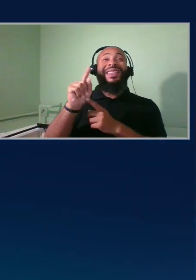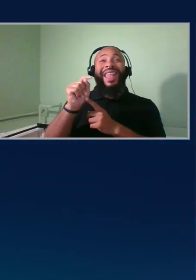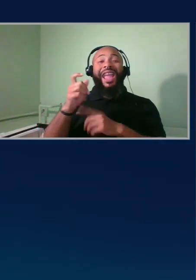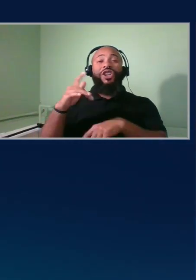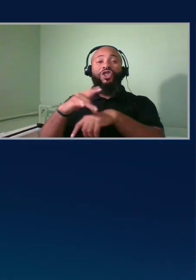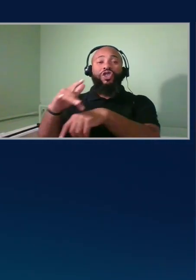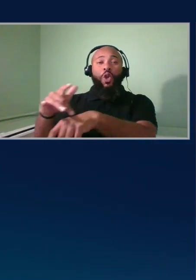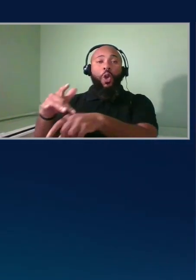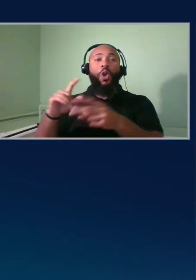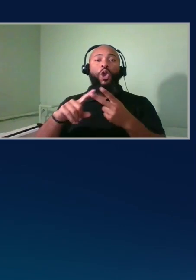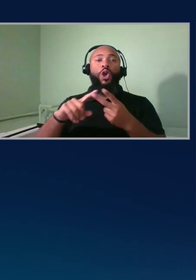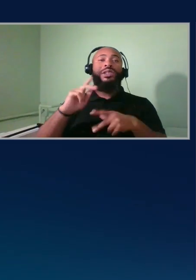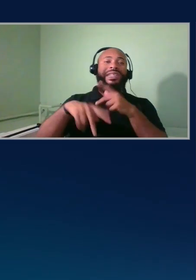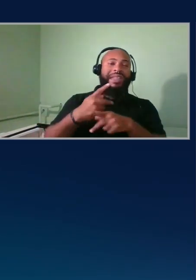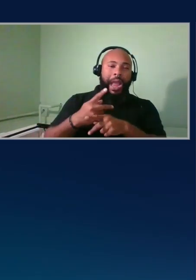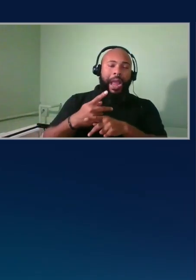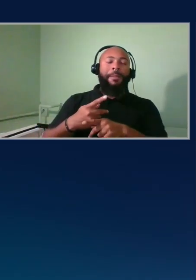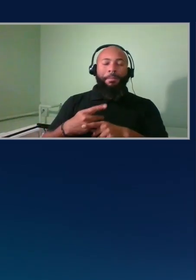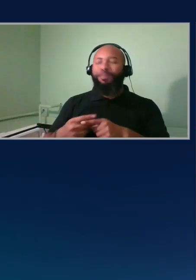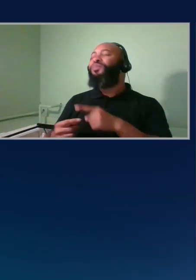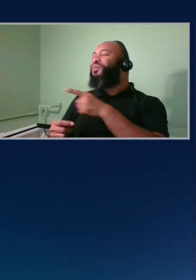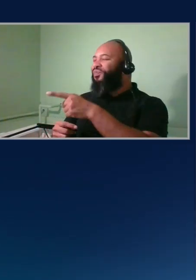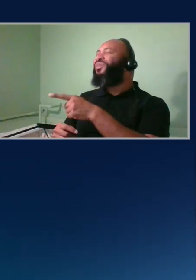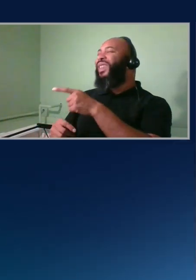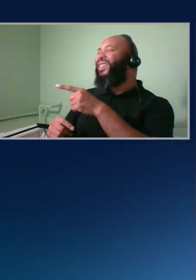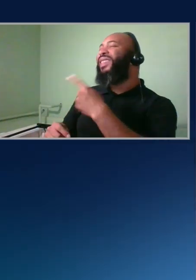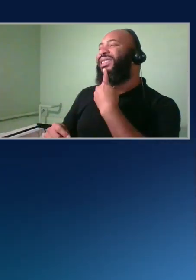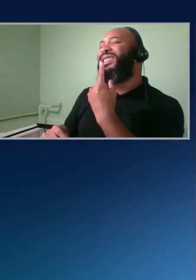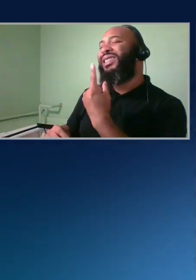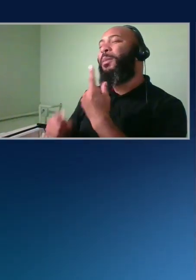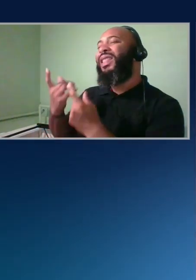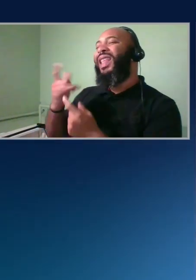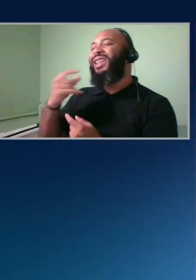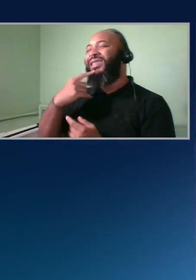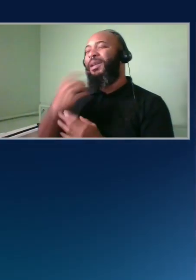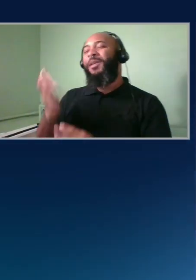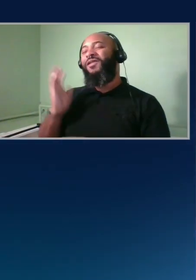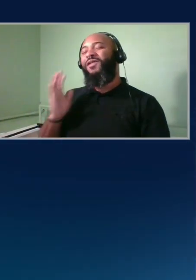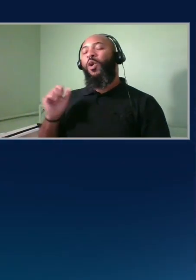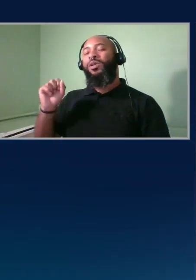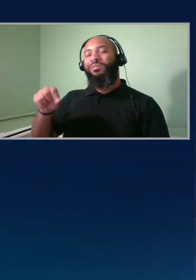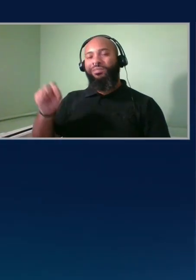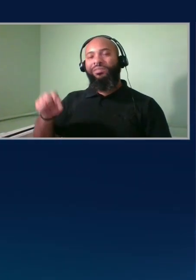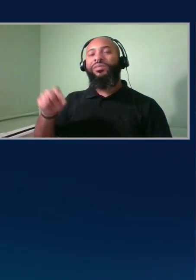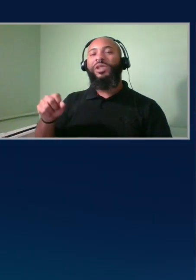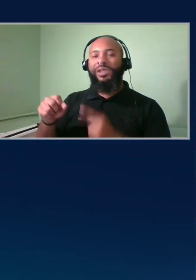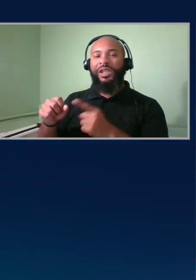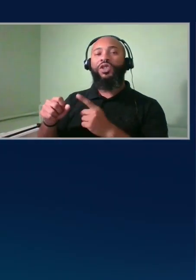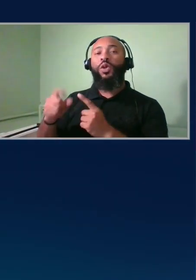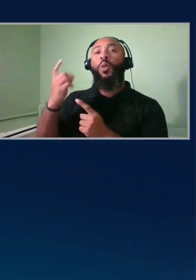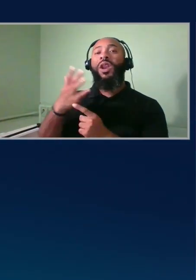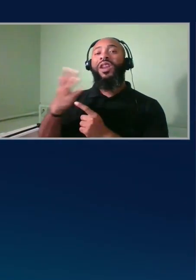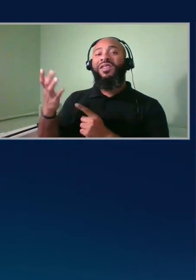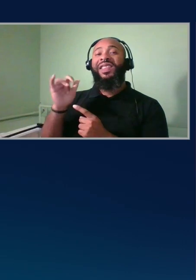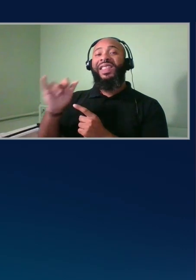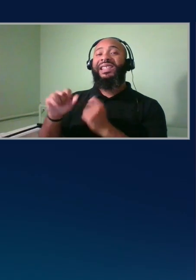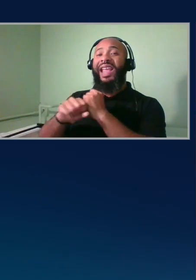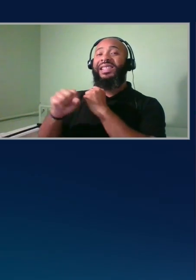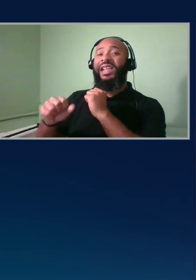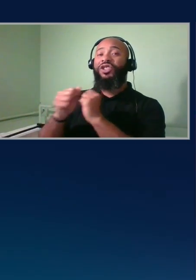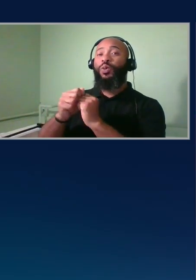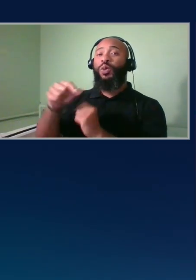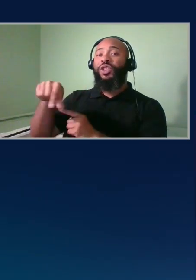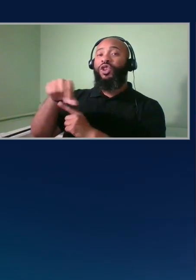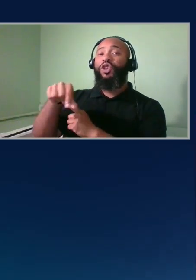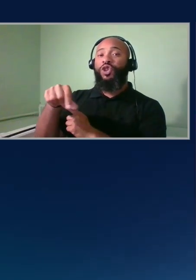Q primarily in VS Code. One of the things that the VS Code extension with Q does is it can take